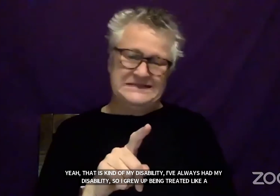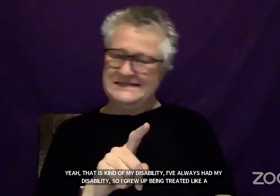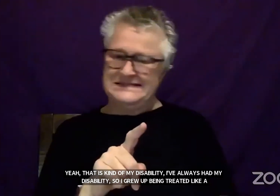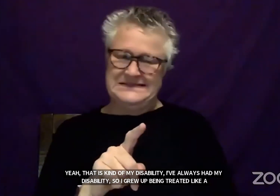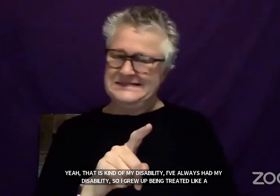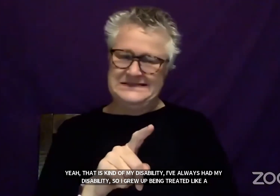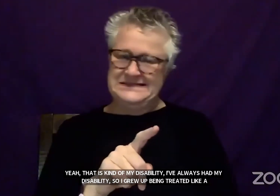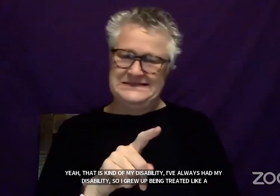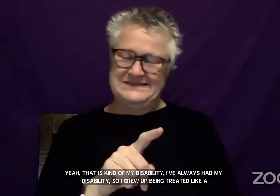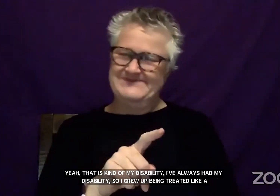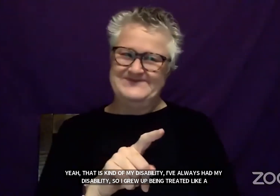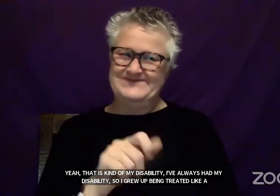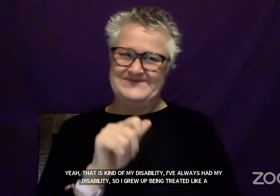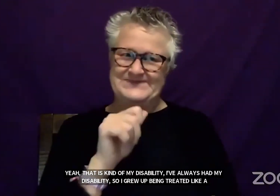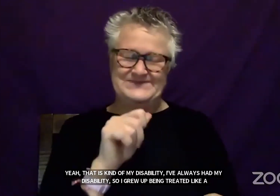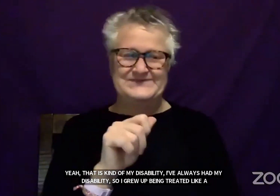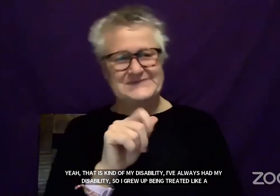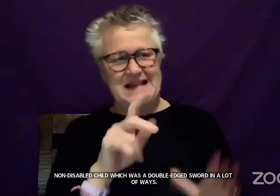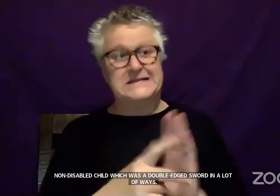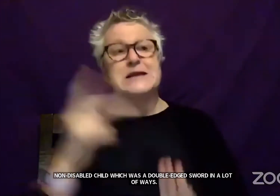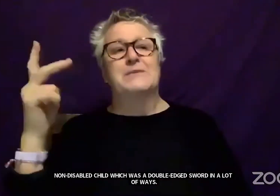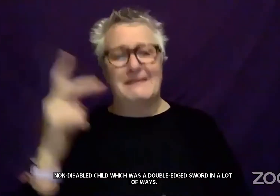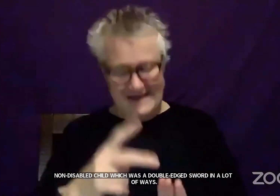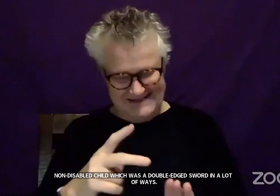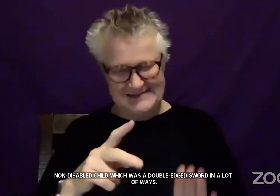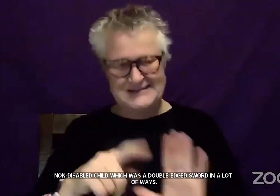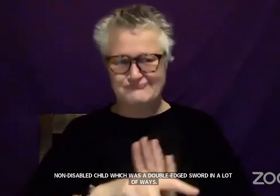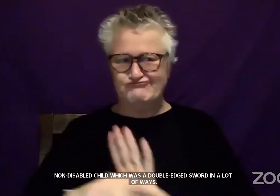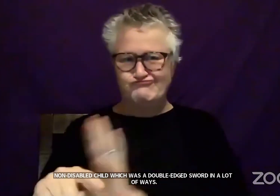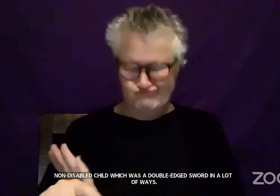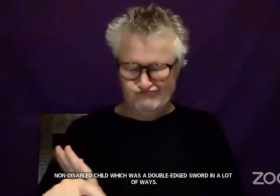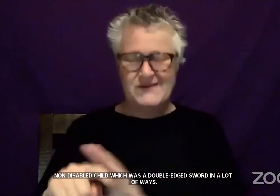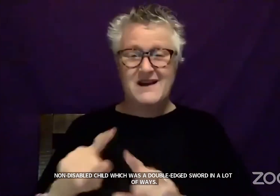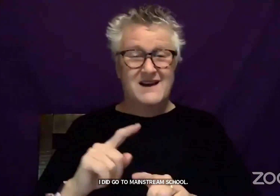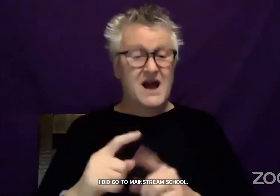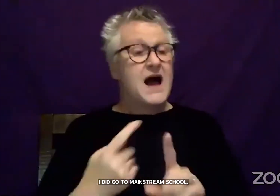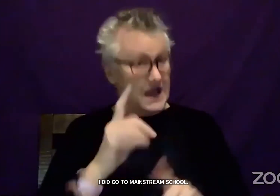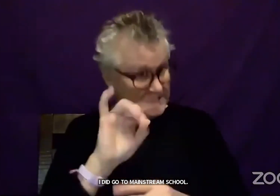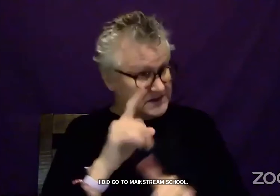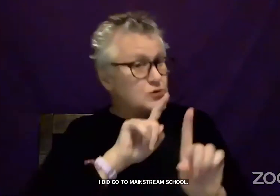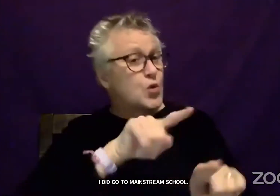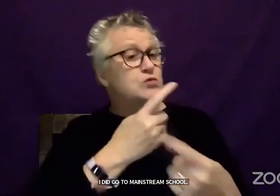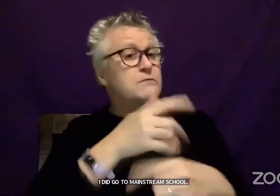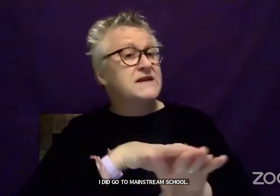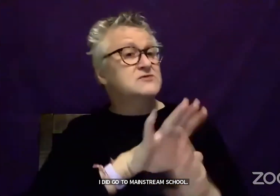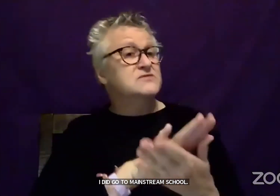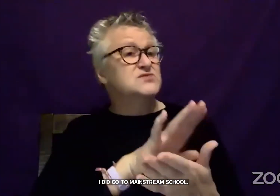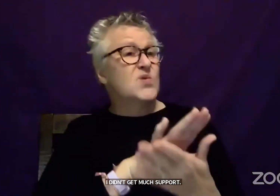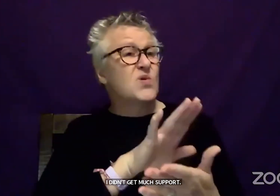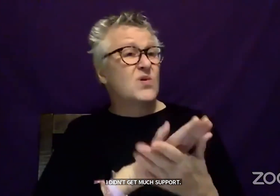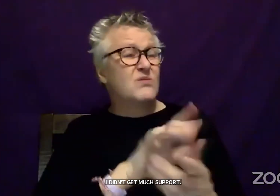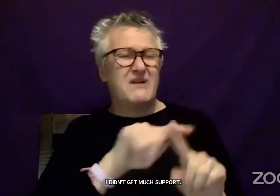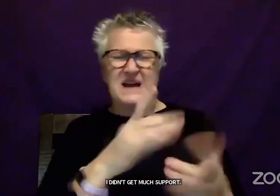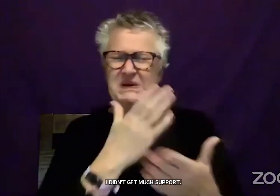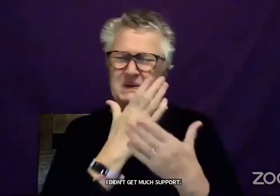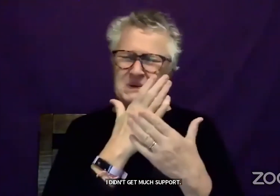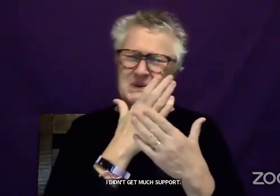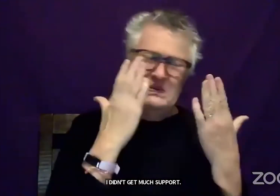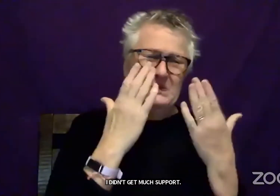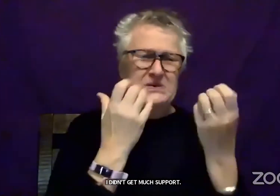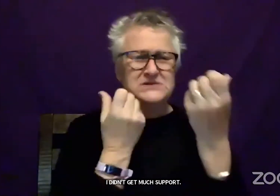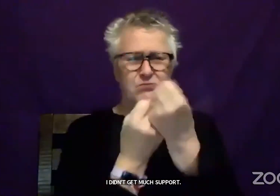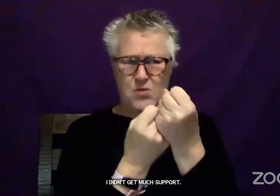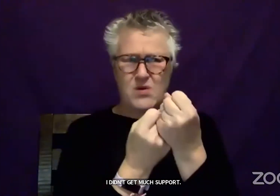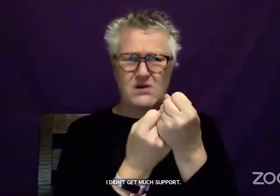did go to mainstream school. I didn't get much support. My parents eventually took me out and put me into a